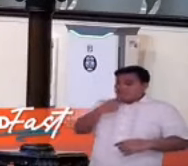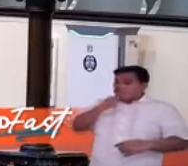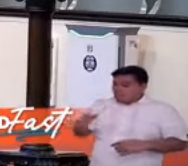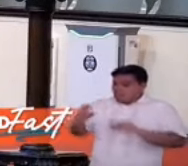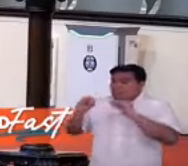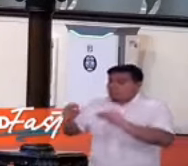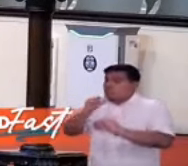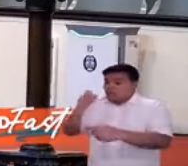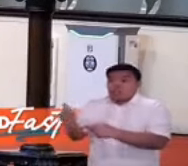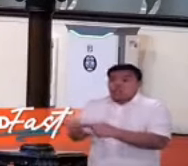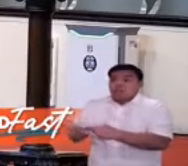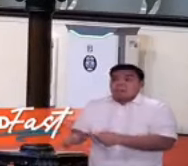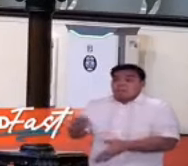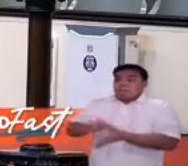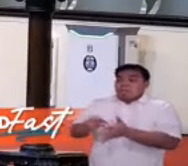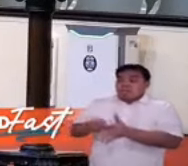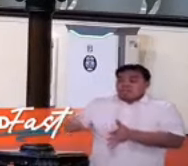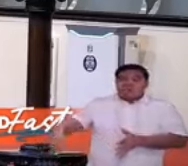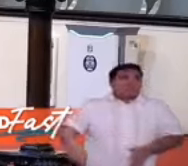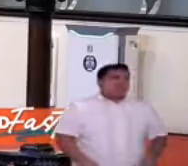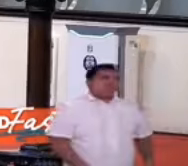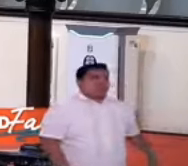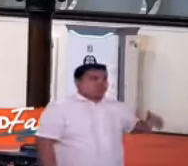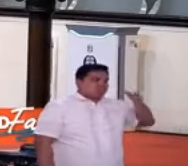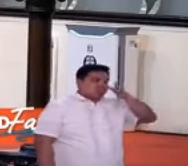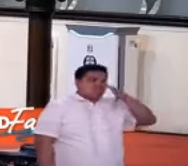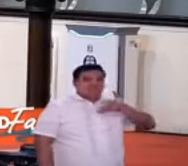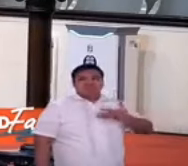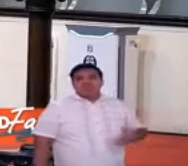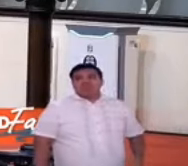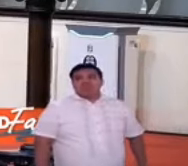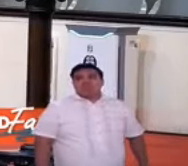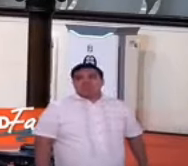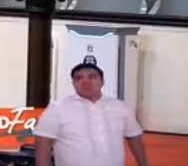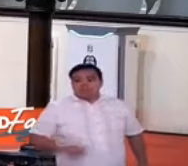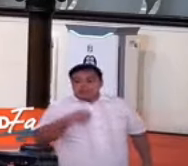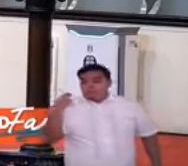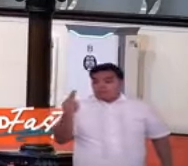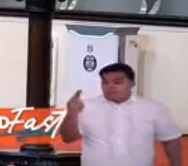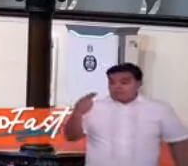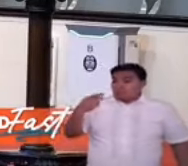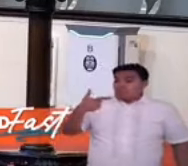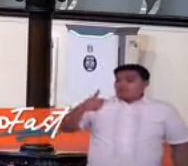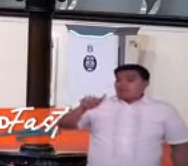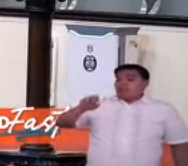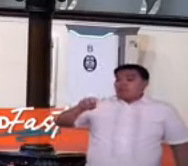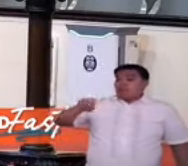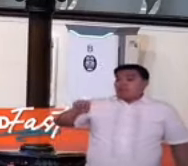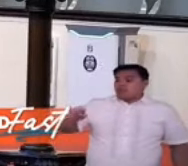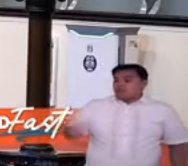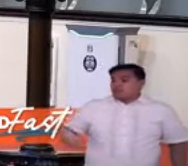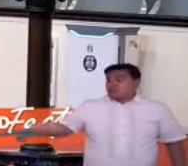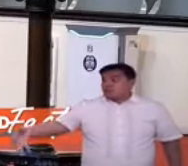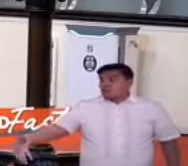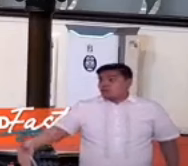Are you listening? If you do not set limits, you want them to use a gadget, maybe a game for a reward,